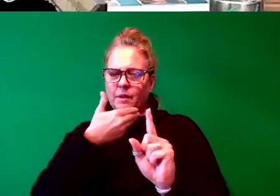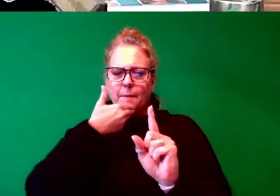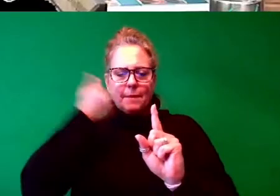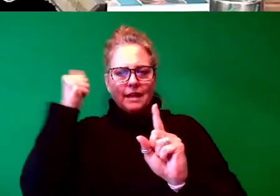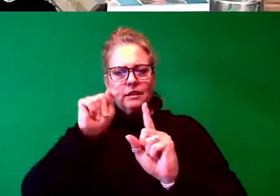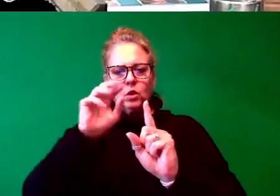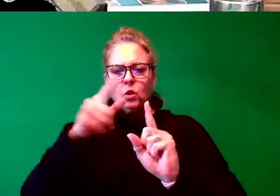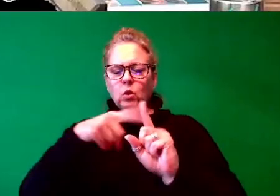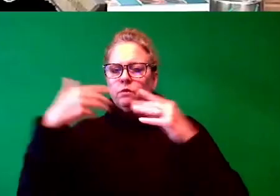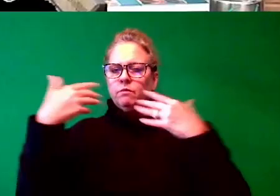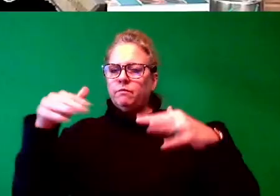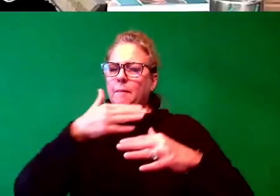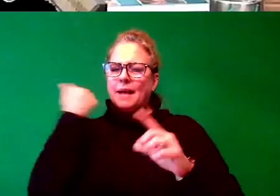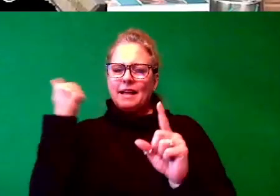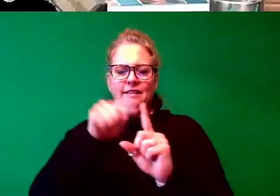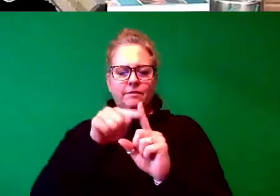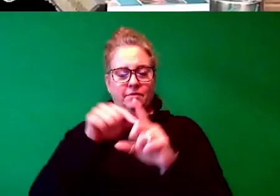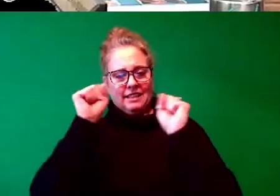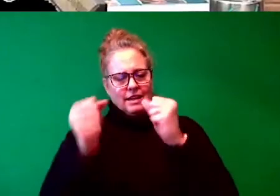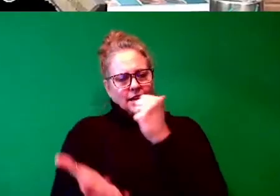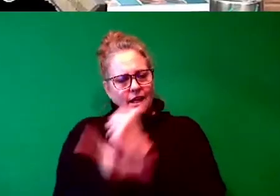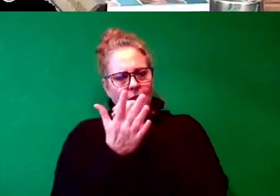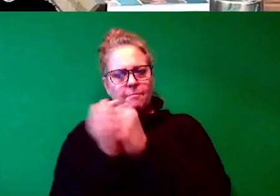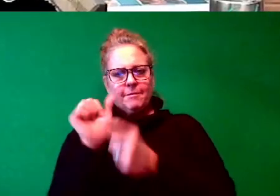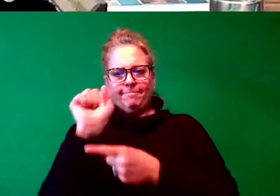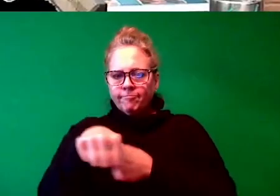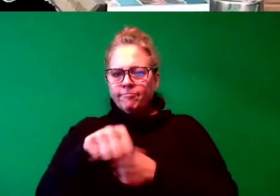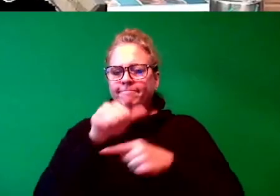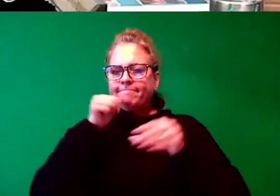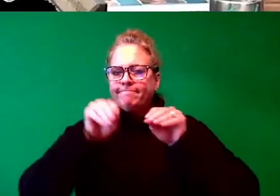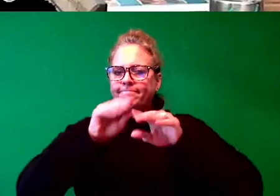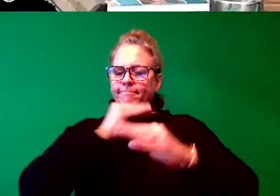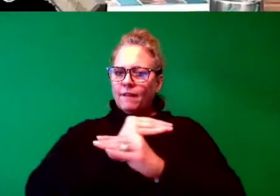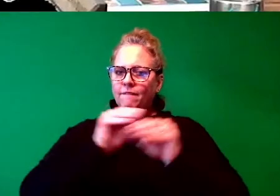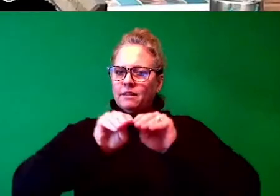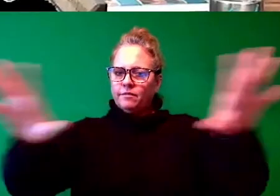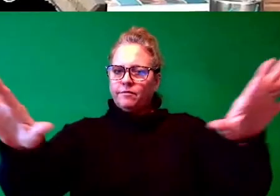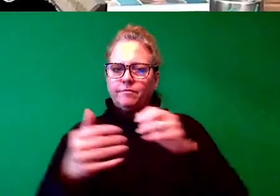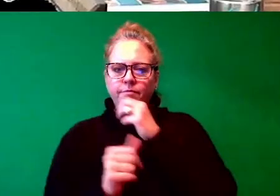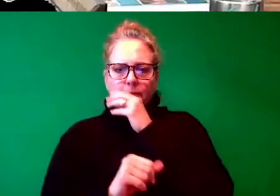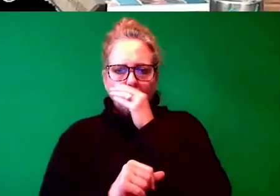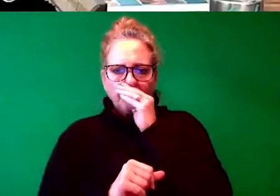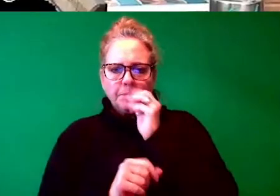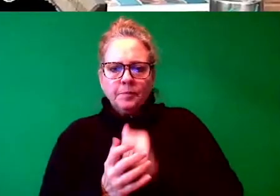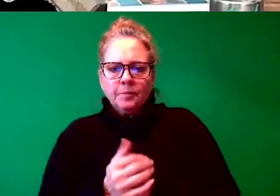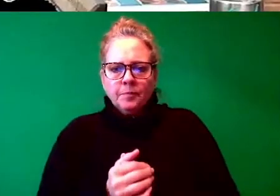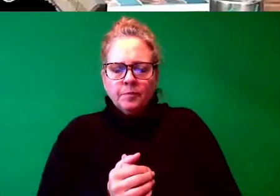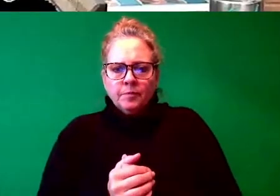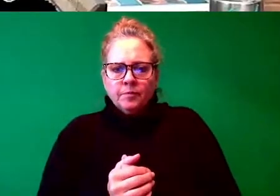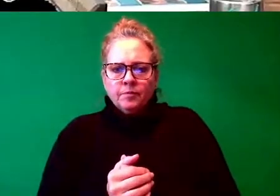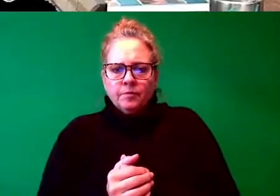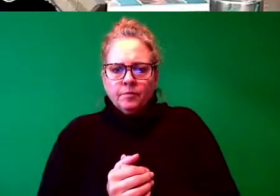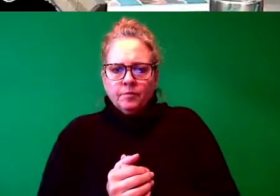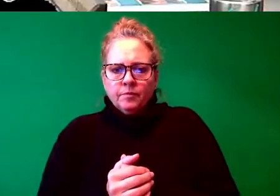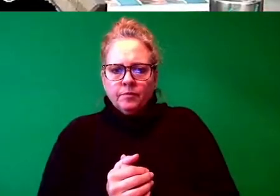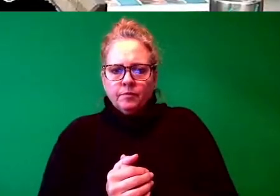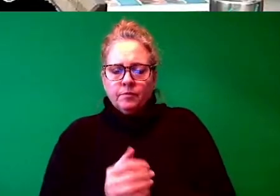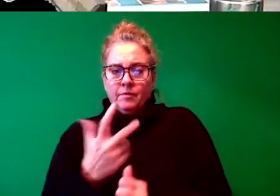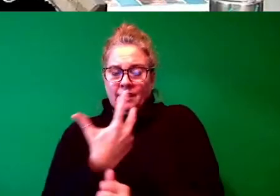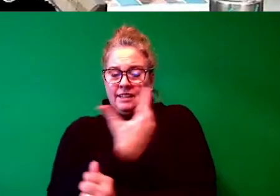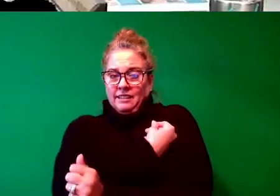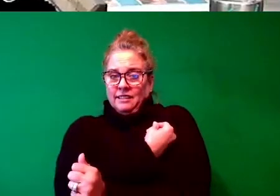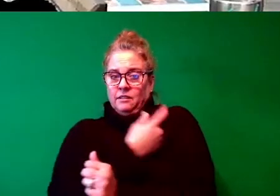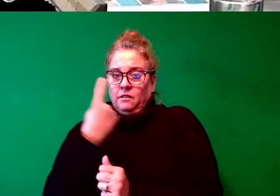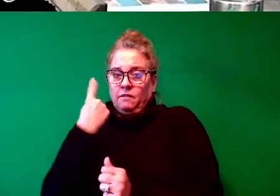getting past COVID-19 this winter. And with the upcoming COVID-19 vaccine for children 5 to 11